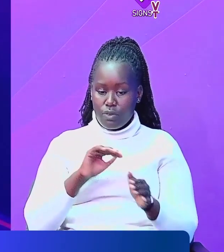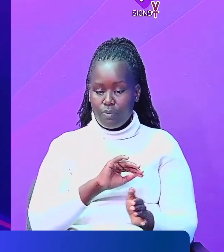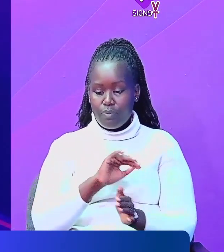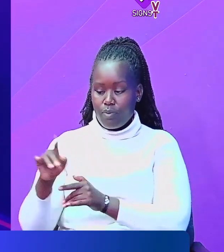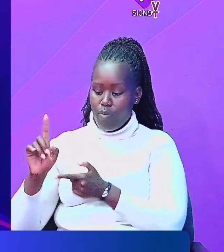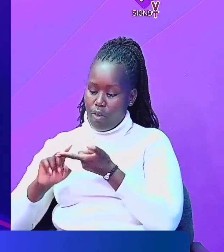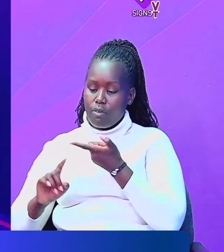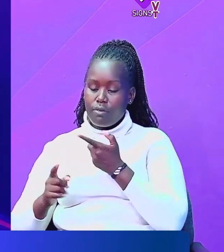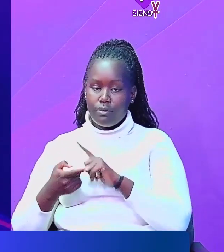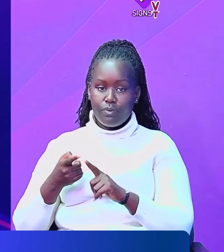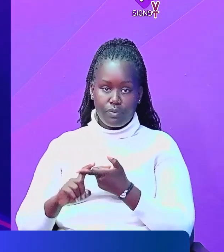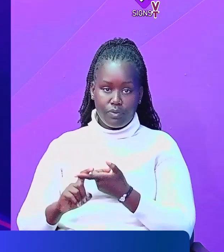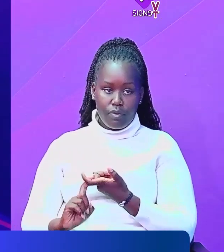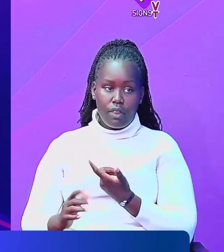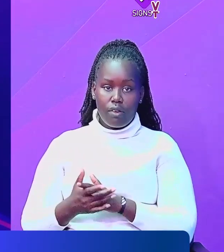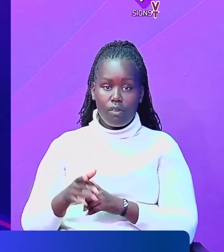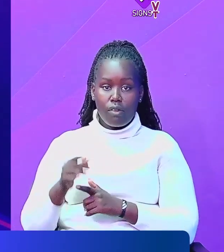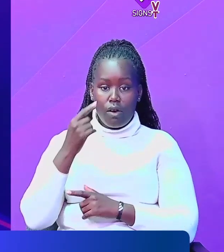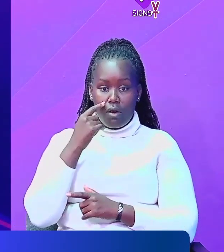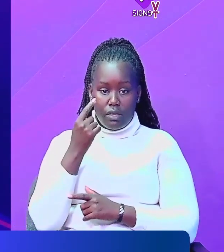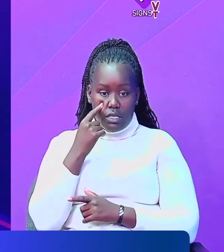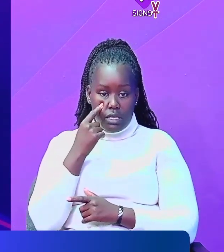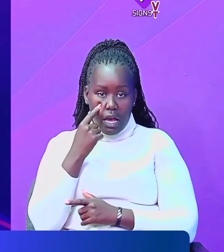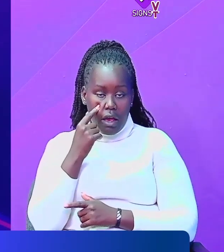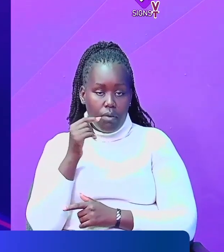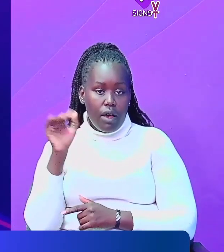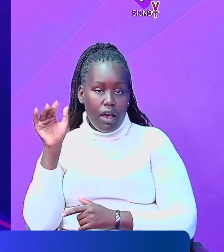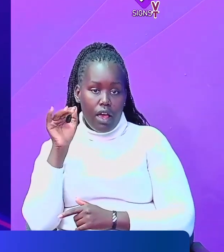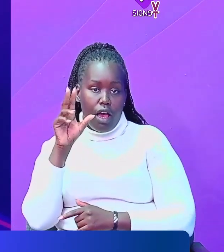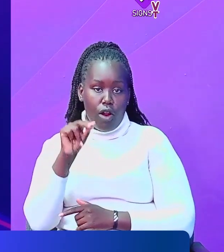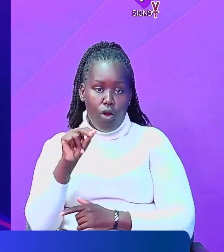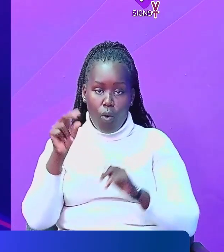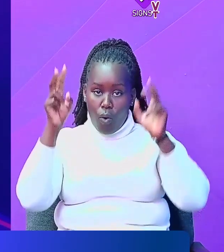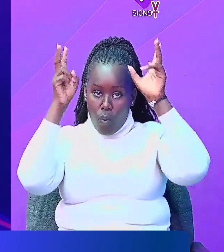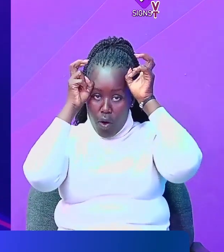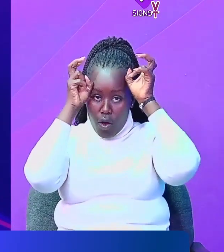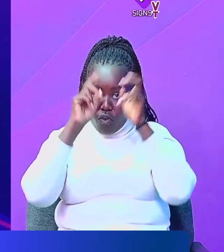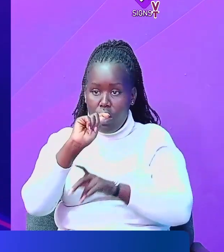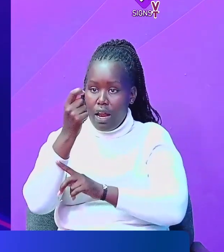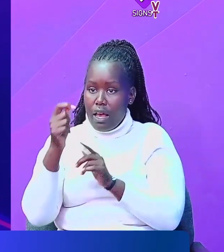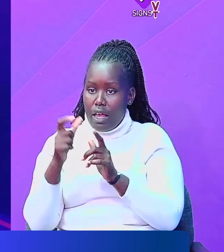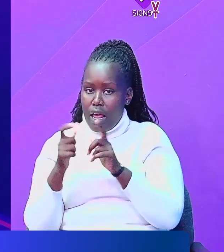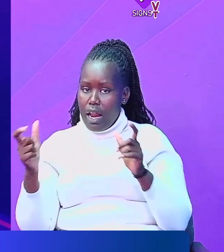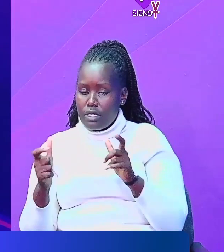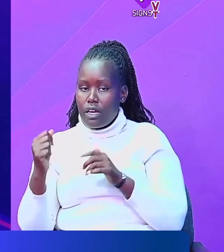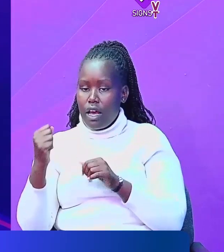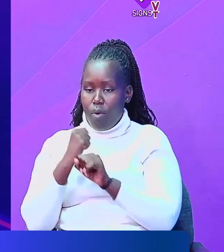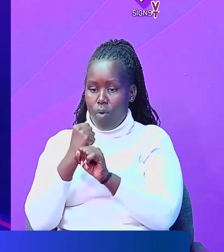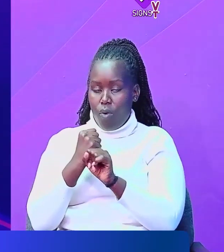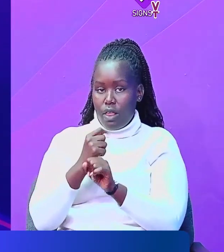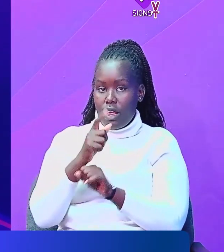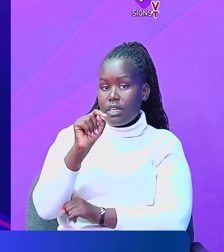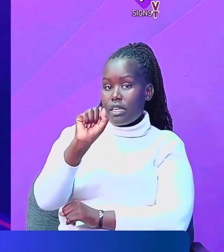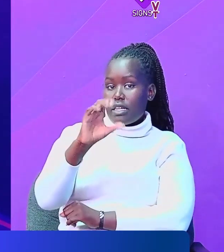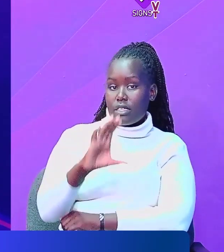Standard. See, hear no evil. And Kenya's largest employer of educators, the Teachers Service